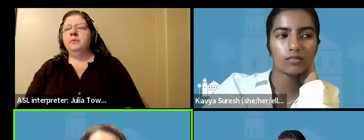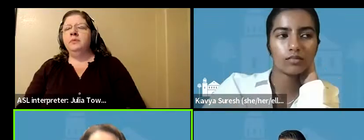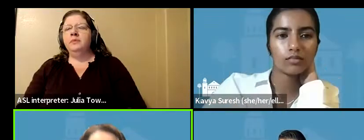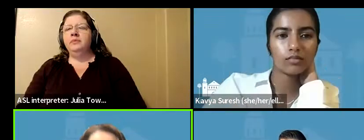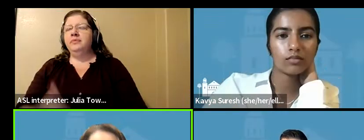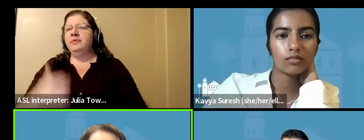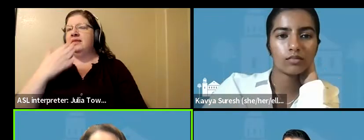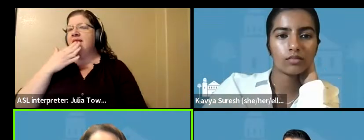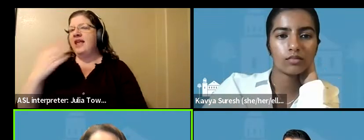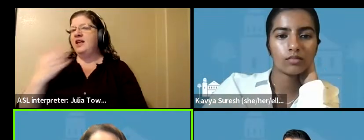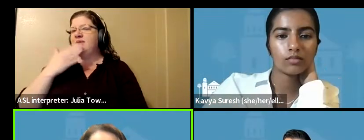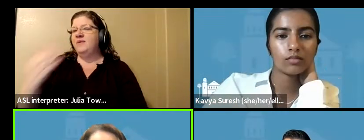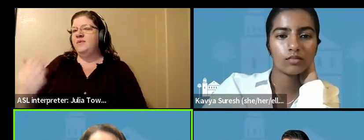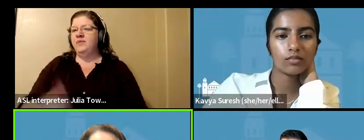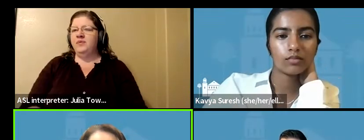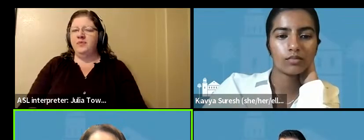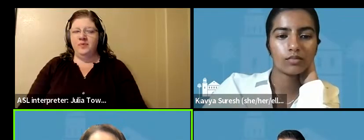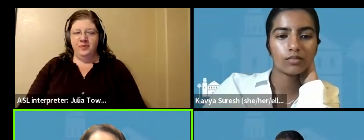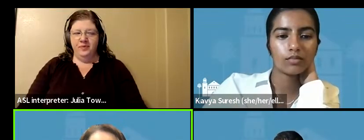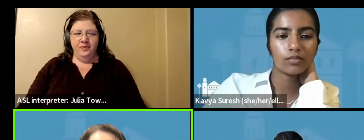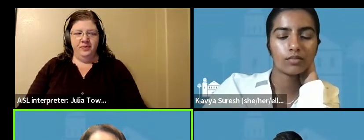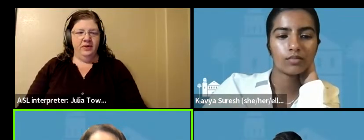Thank you, Adriana.